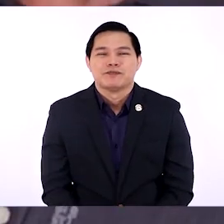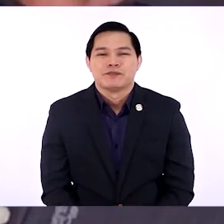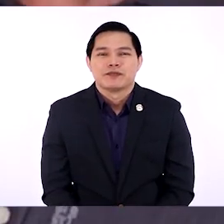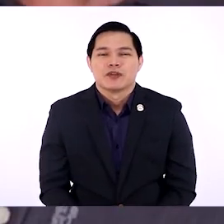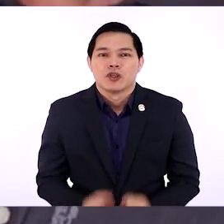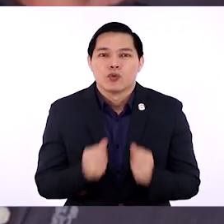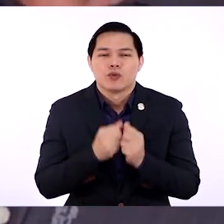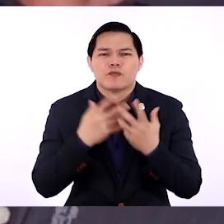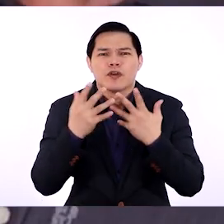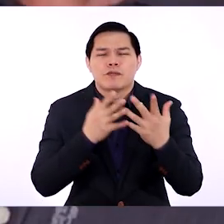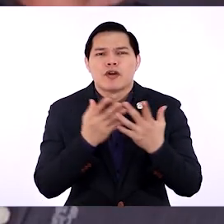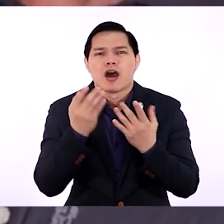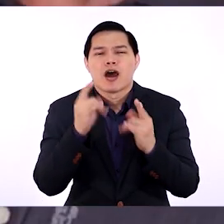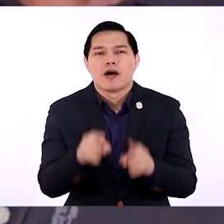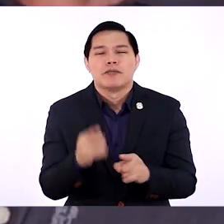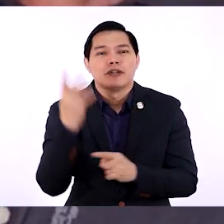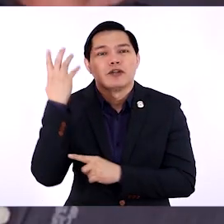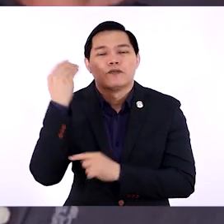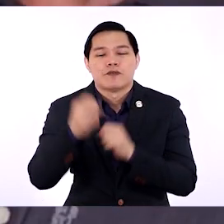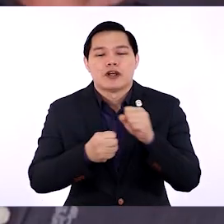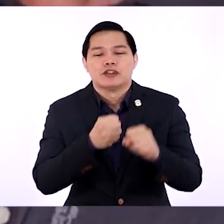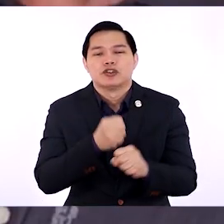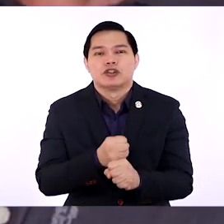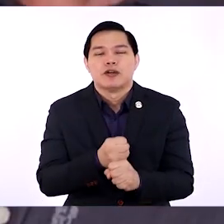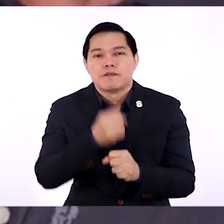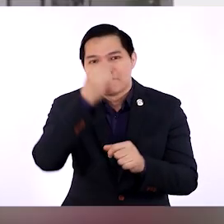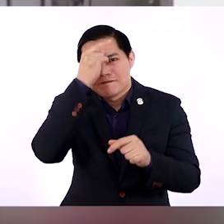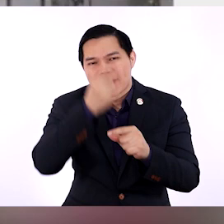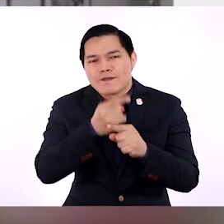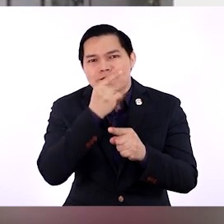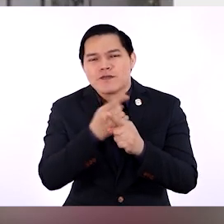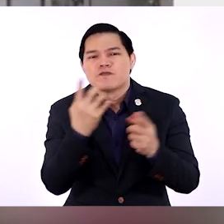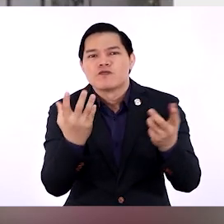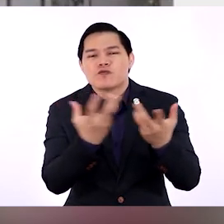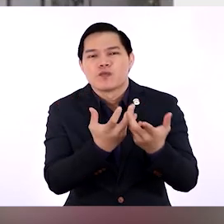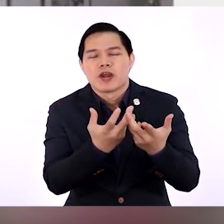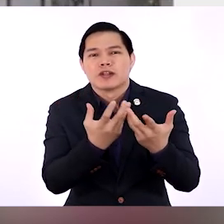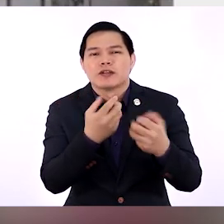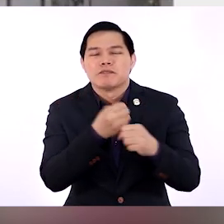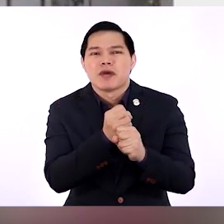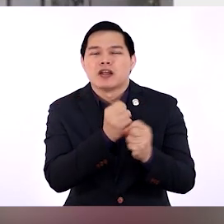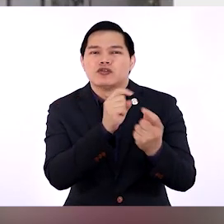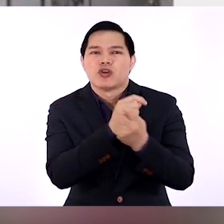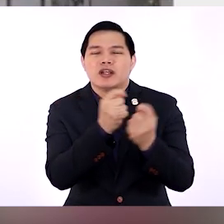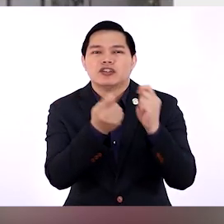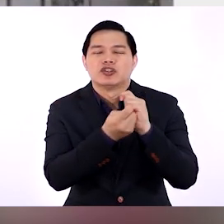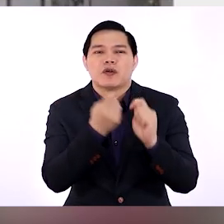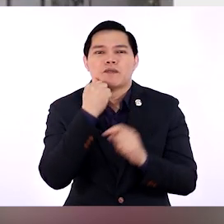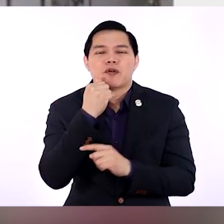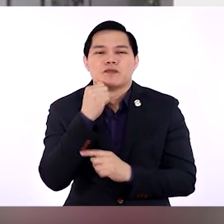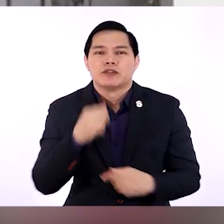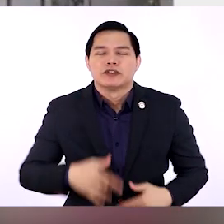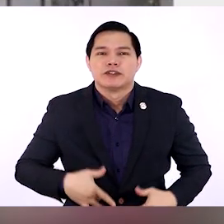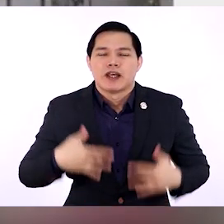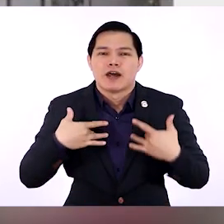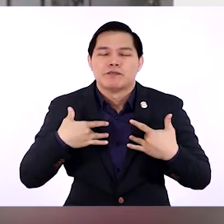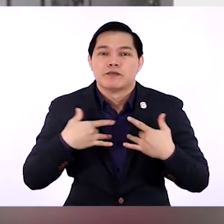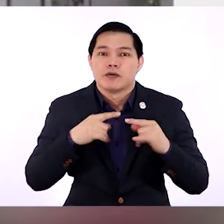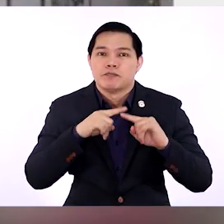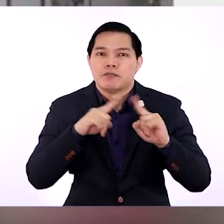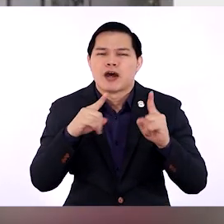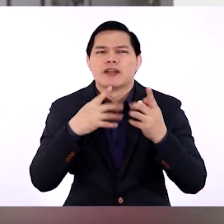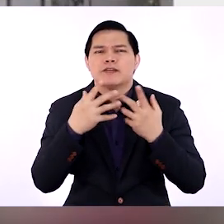With everything happening in the past year, the brethren had to adapt and make changes in their everyday lives, but despite all these